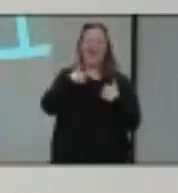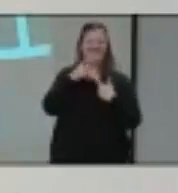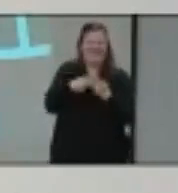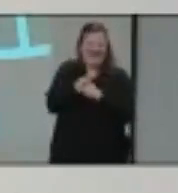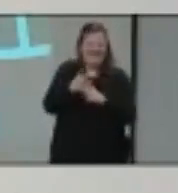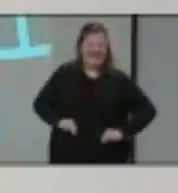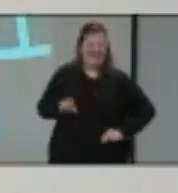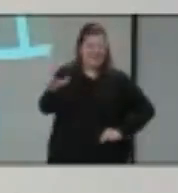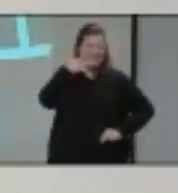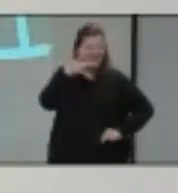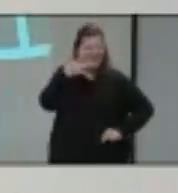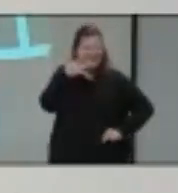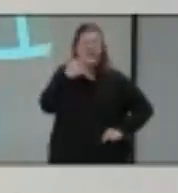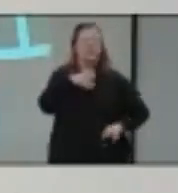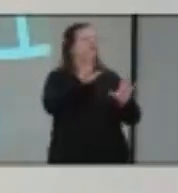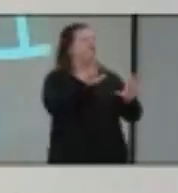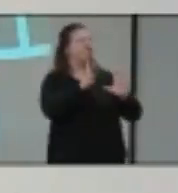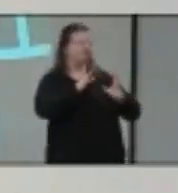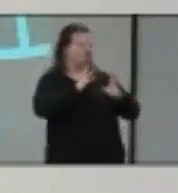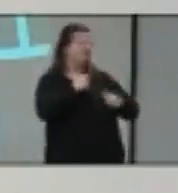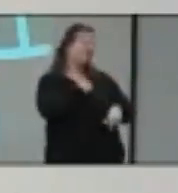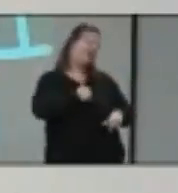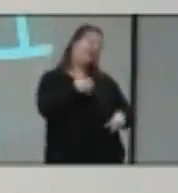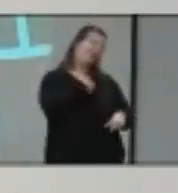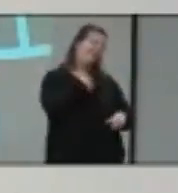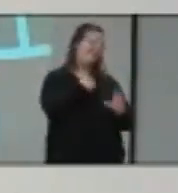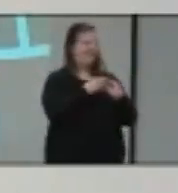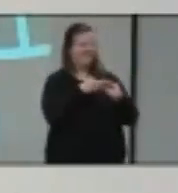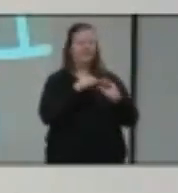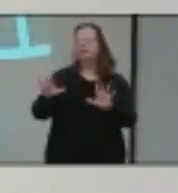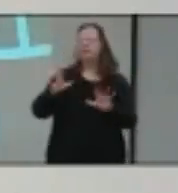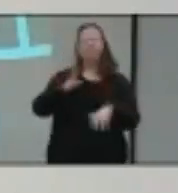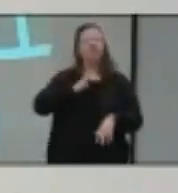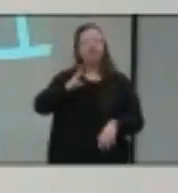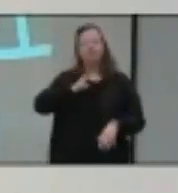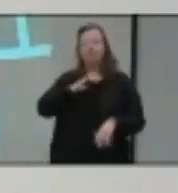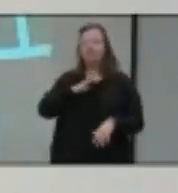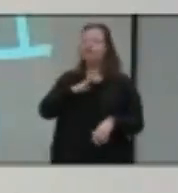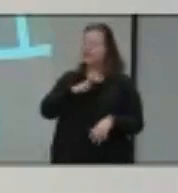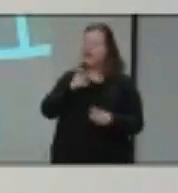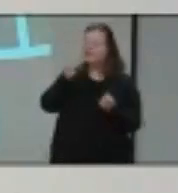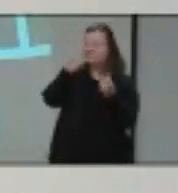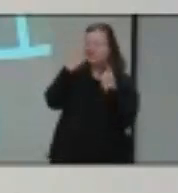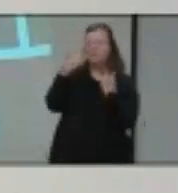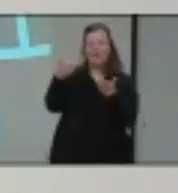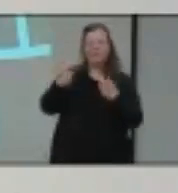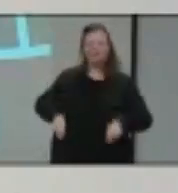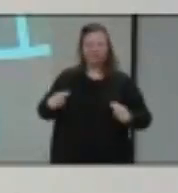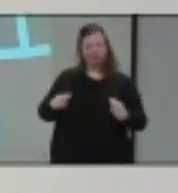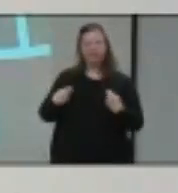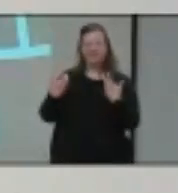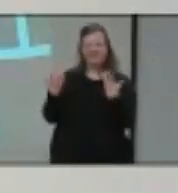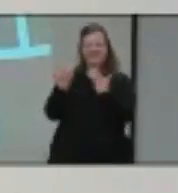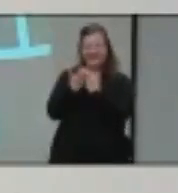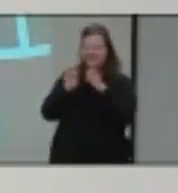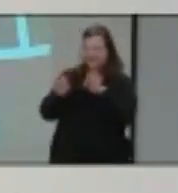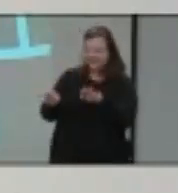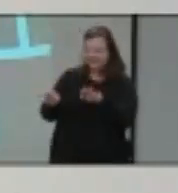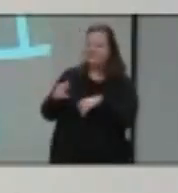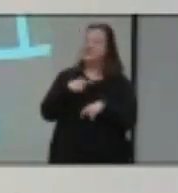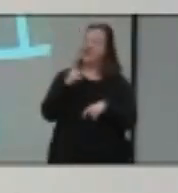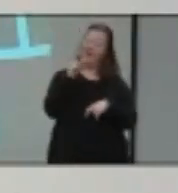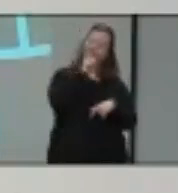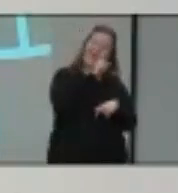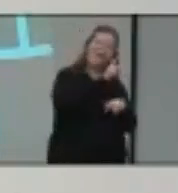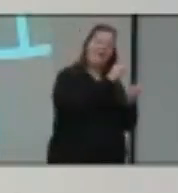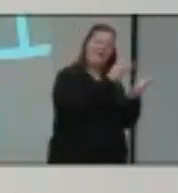assured me that it was okay and apologized for complaining. I validated his concern for wanting a well-fitting brief, and I departed the room to grab a new one for